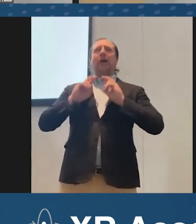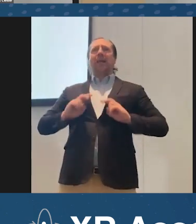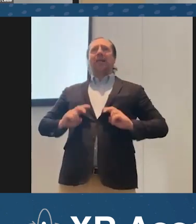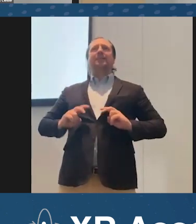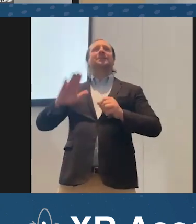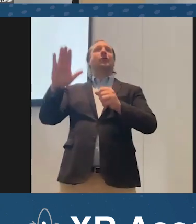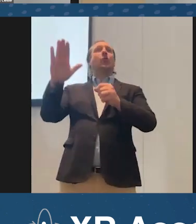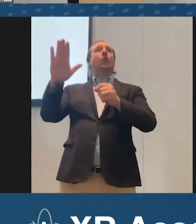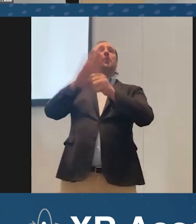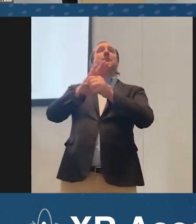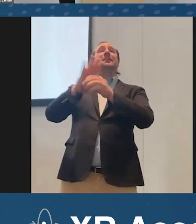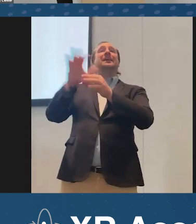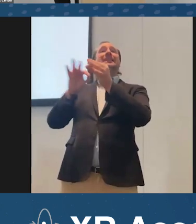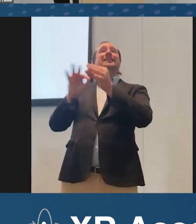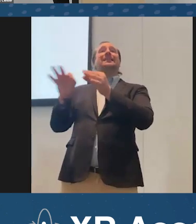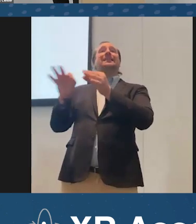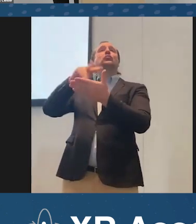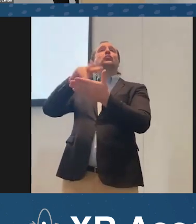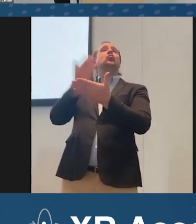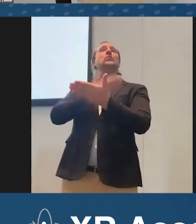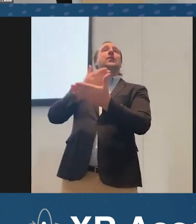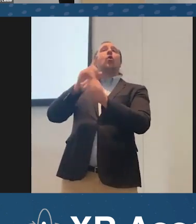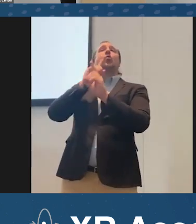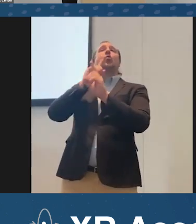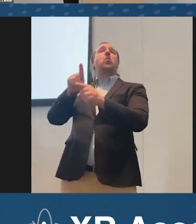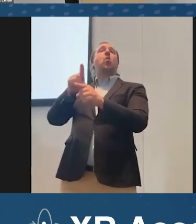please refer to the paper about this process.